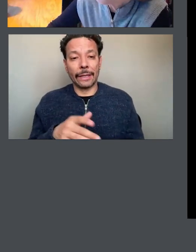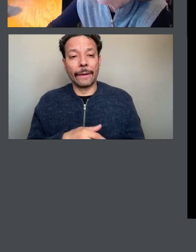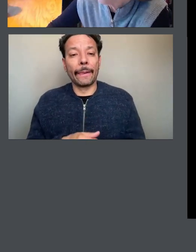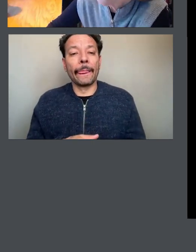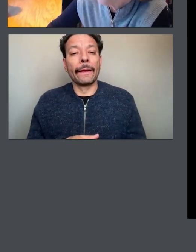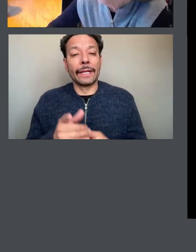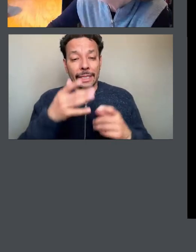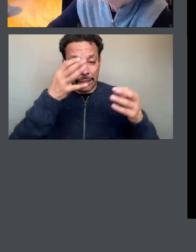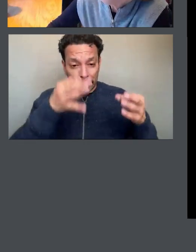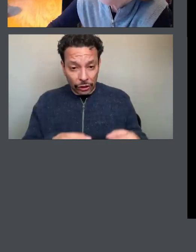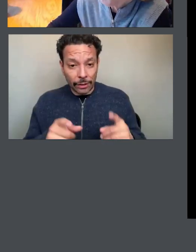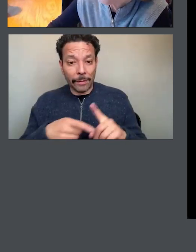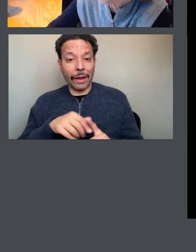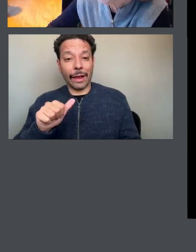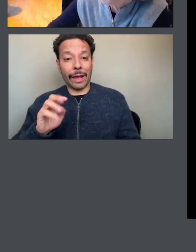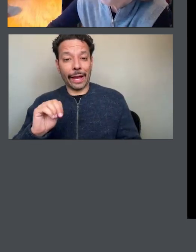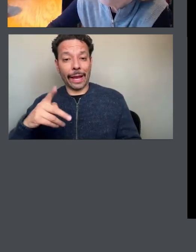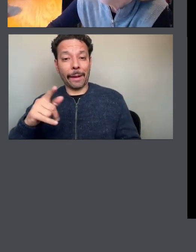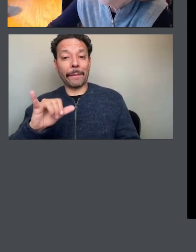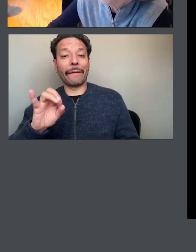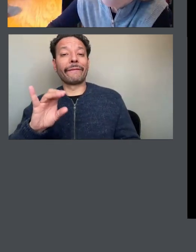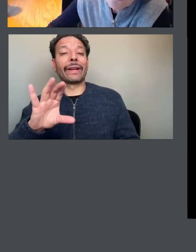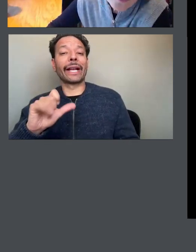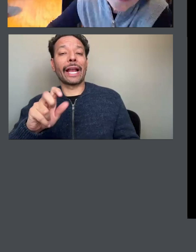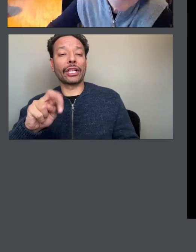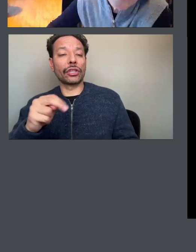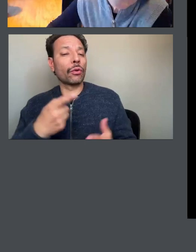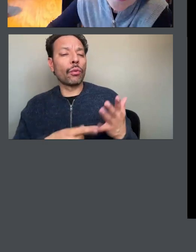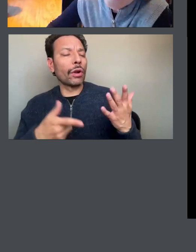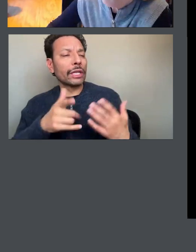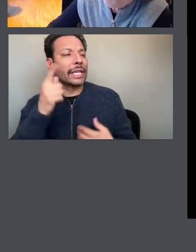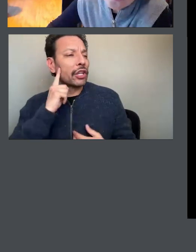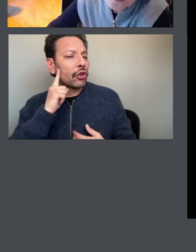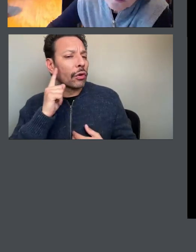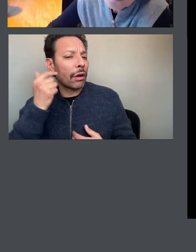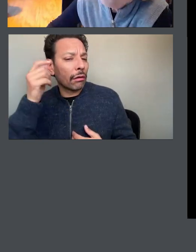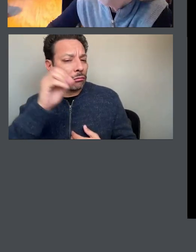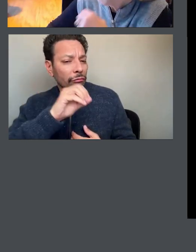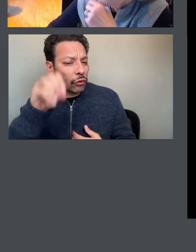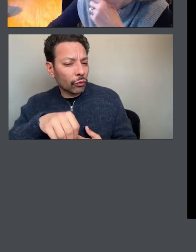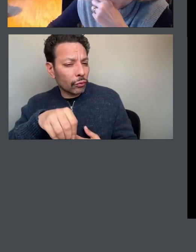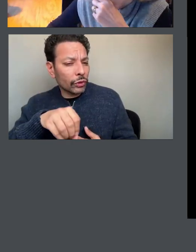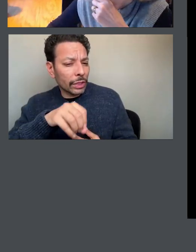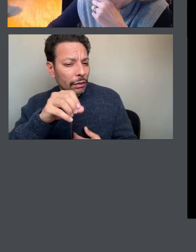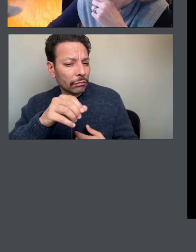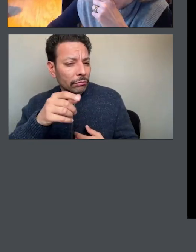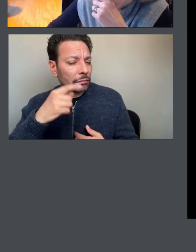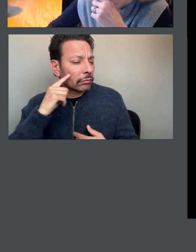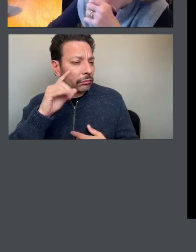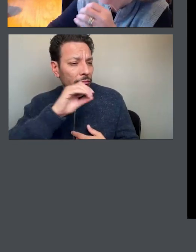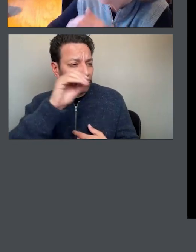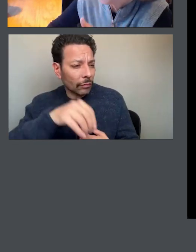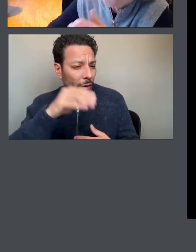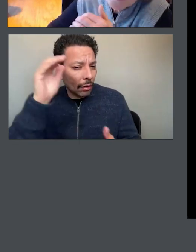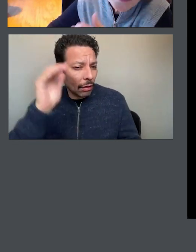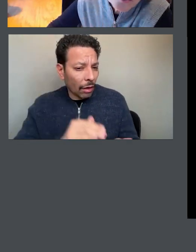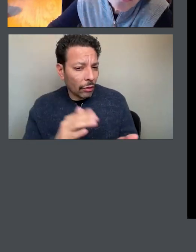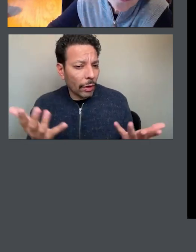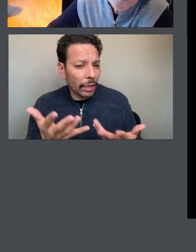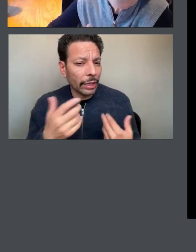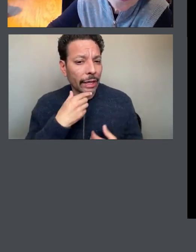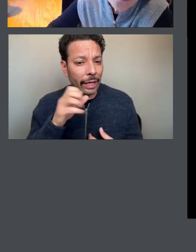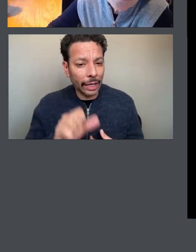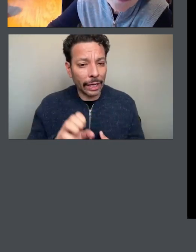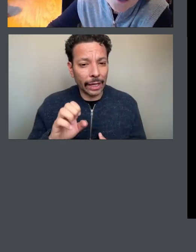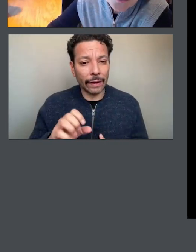amplification has been made, is what's the degree of hearing loss? Is it an aidable unilateral loss? Is there a